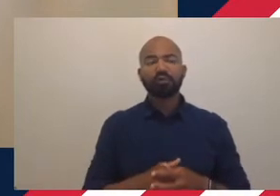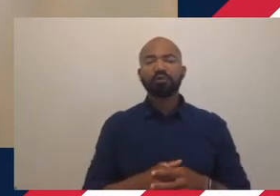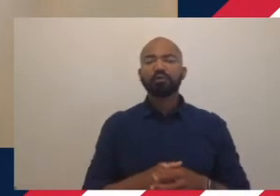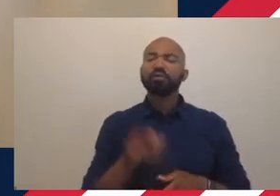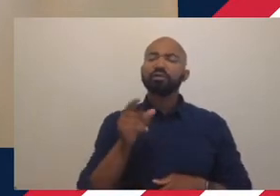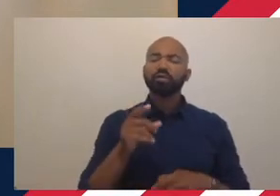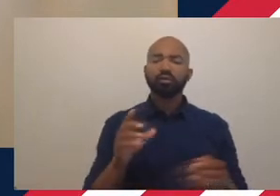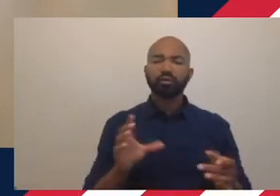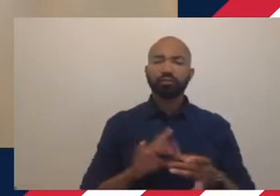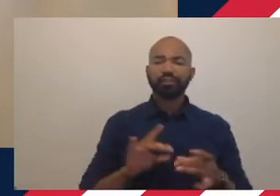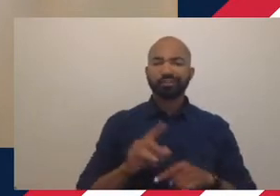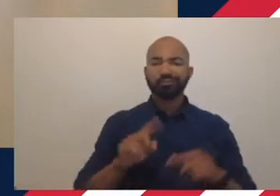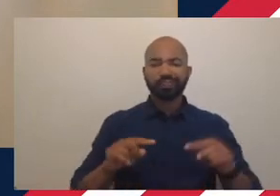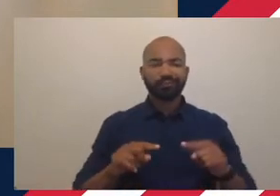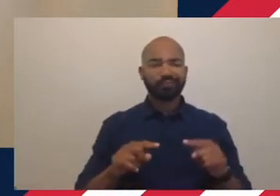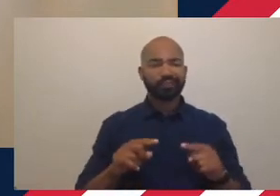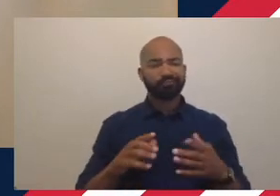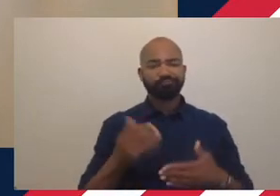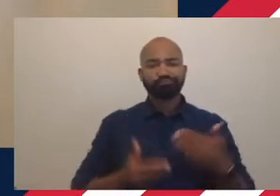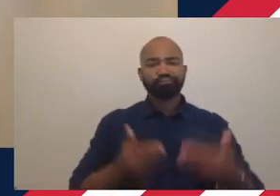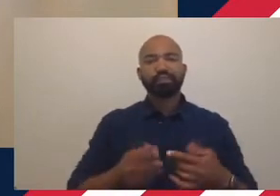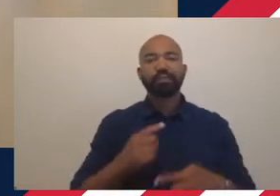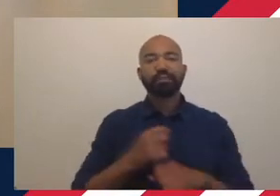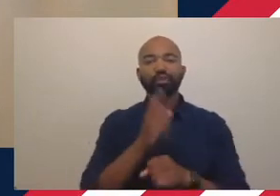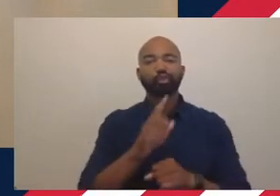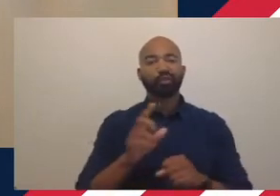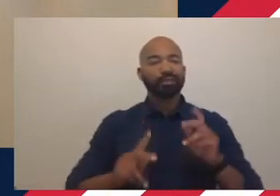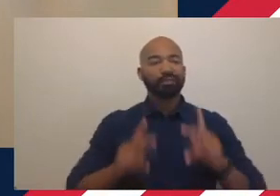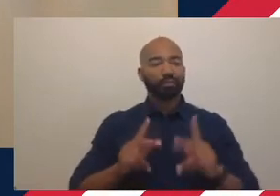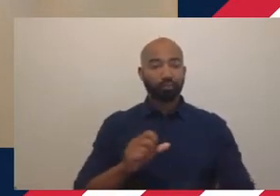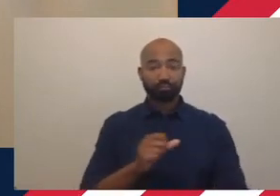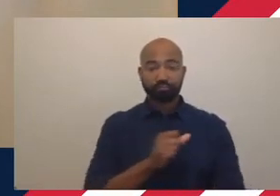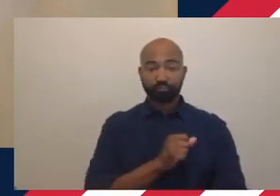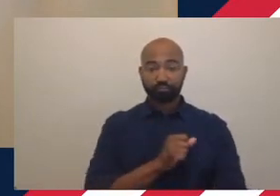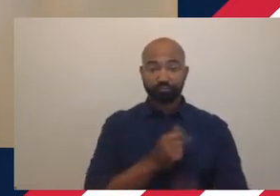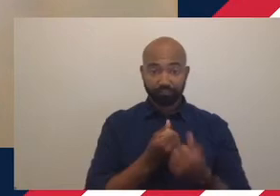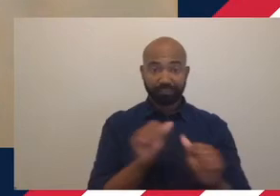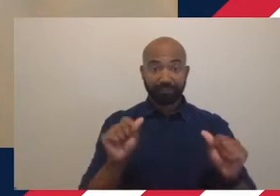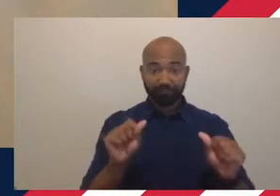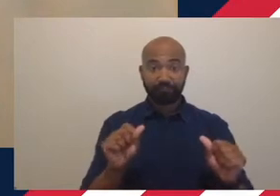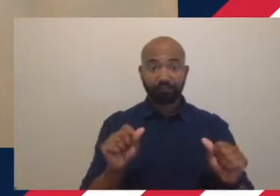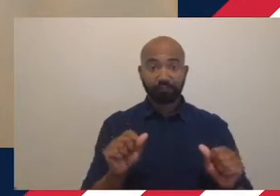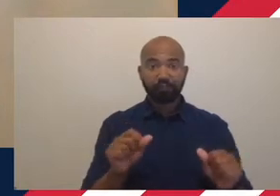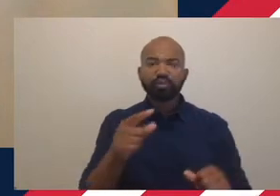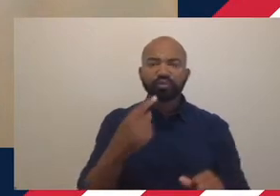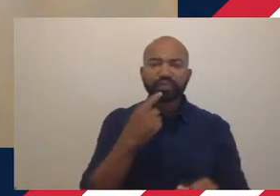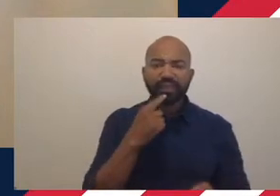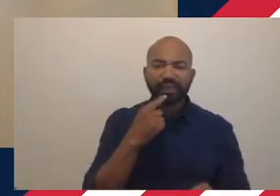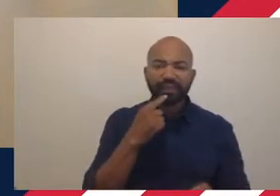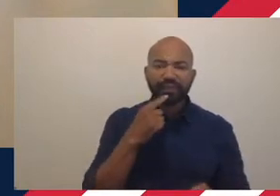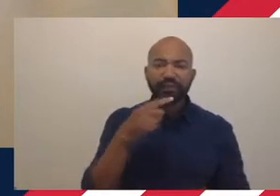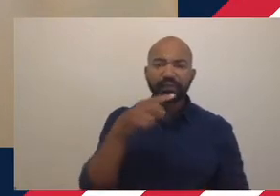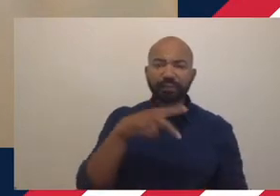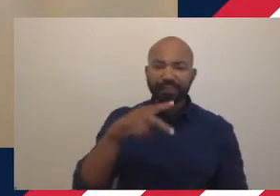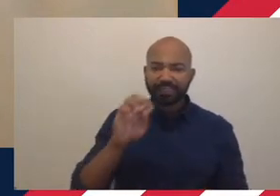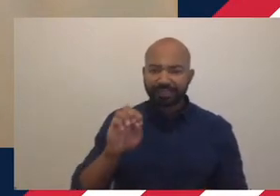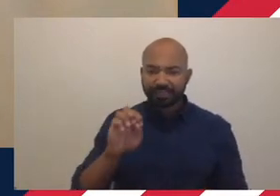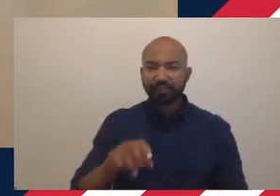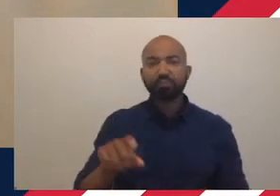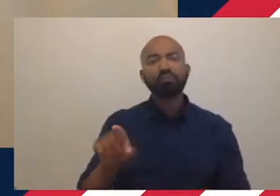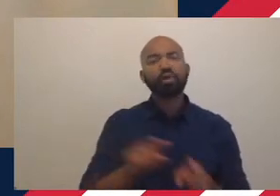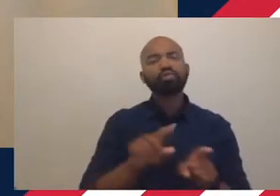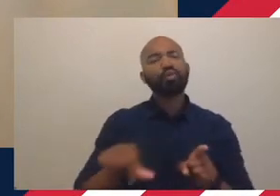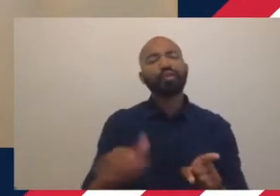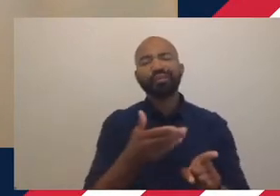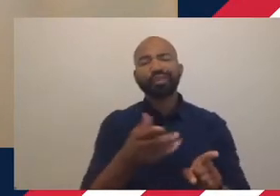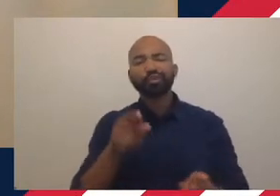you're taking to keep staff safe. I know you mentioned PPE. Could you tell us a little bit more about some of the other steps you're taking to ensure